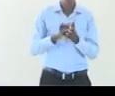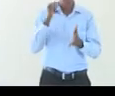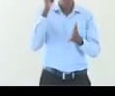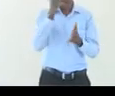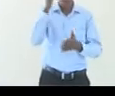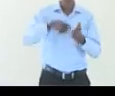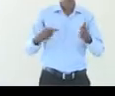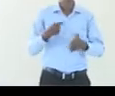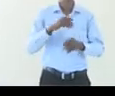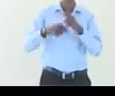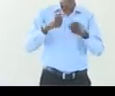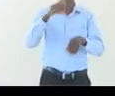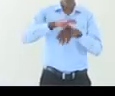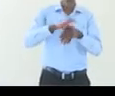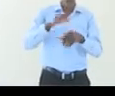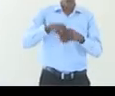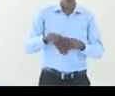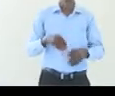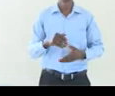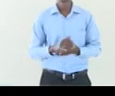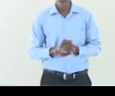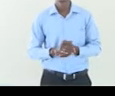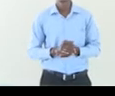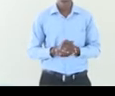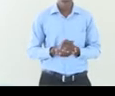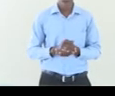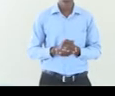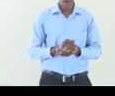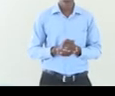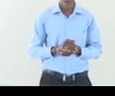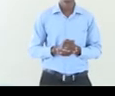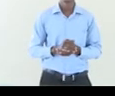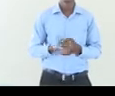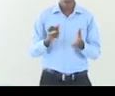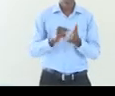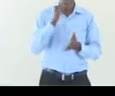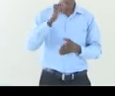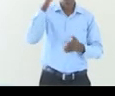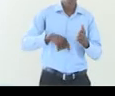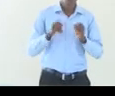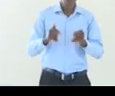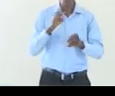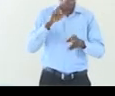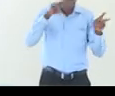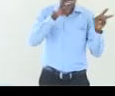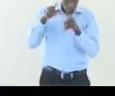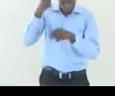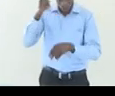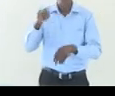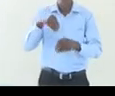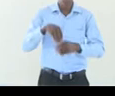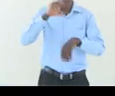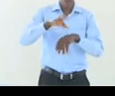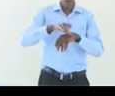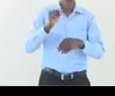tickled. Constantly tickled. And you know what it does? You refuse to think, to use your